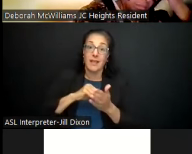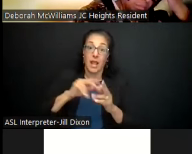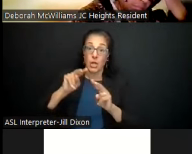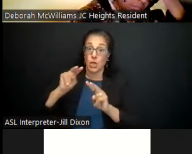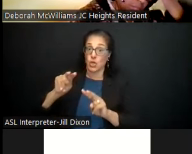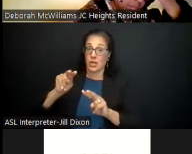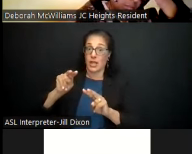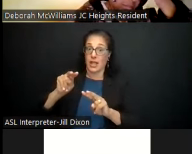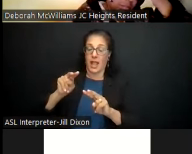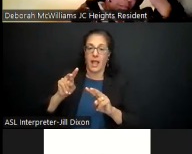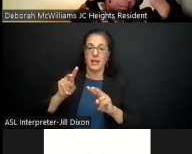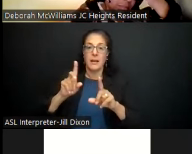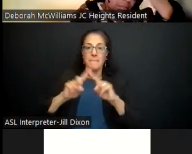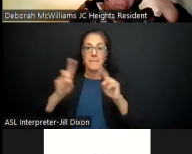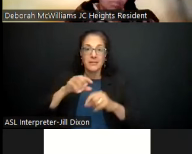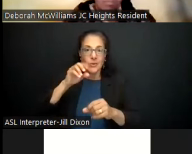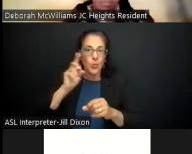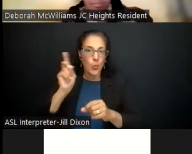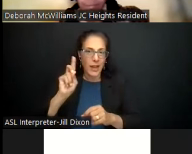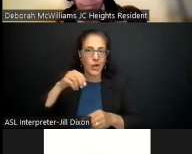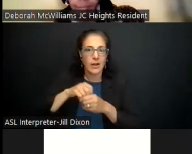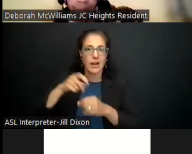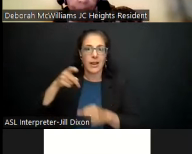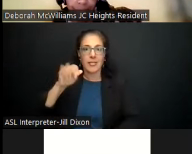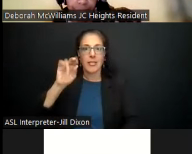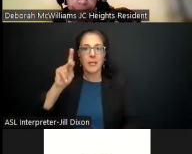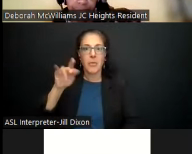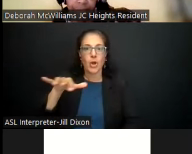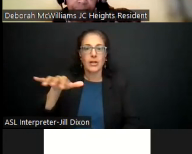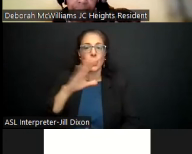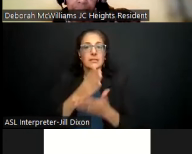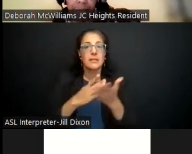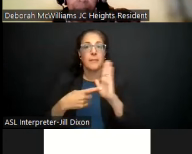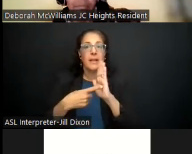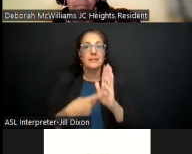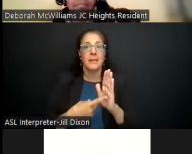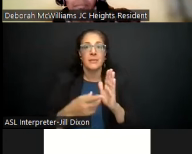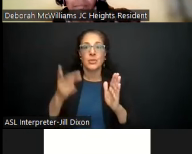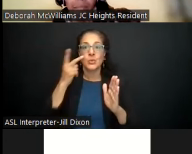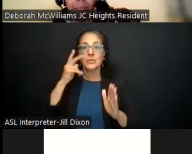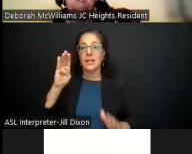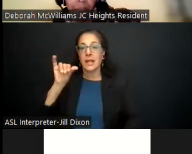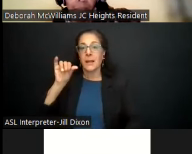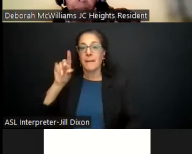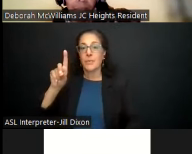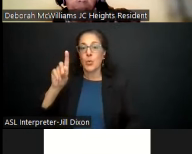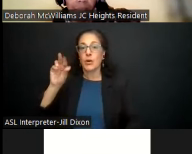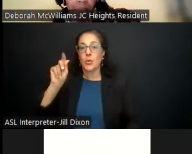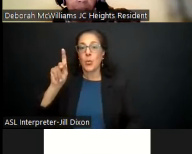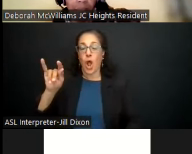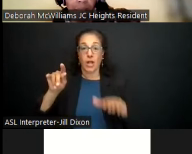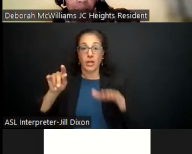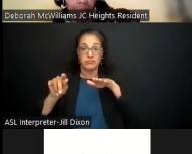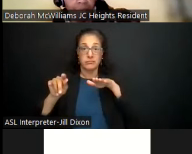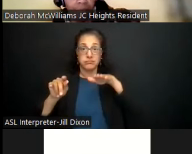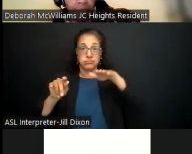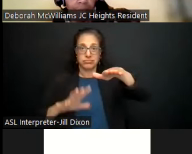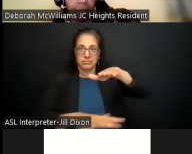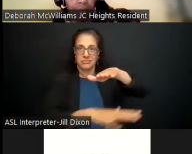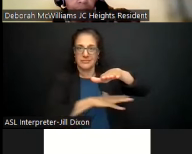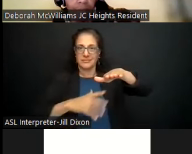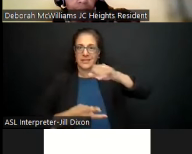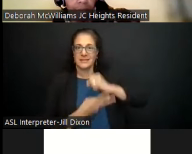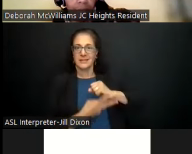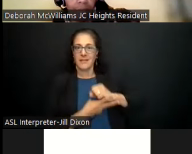within these park areas. So you can see some examples where a boardwalk is over retention areas. This also helps